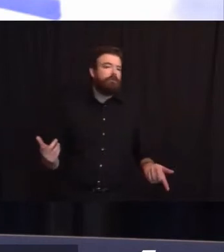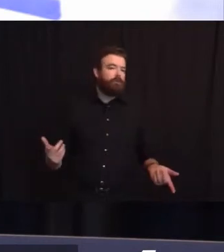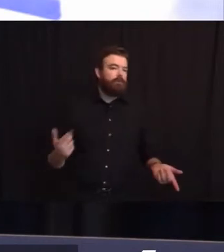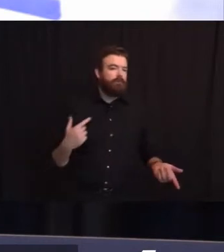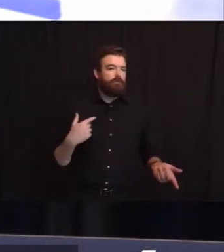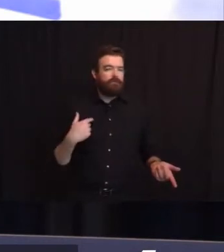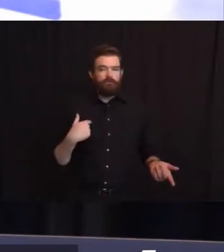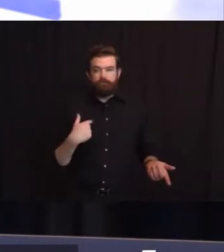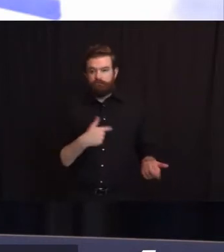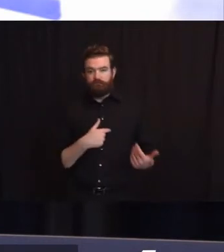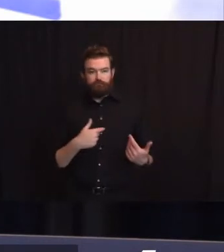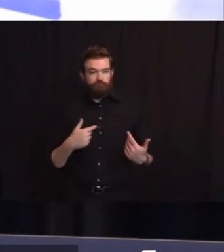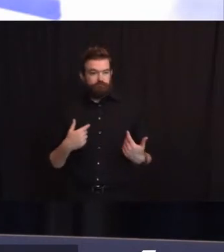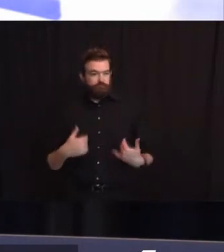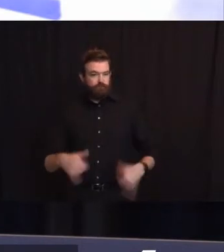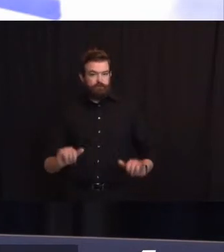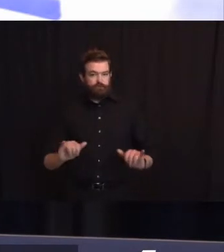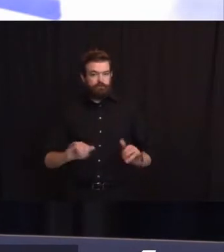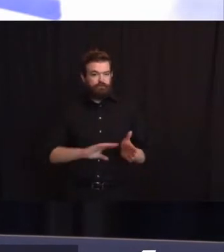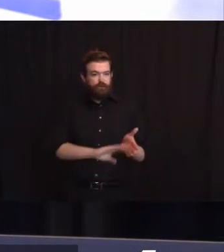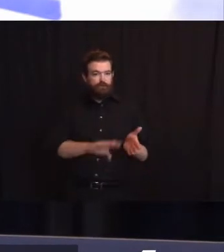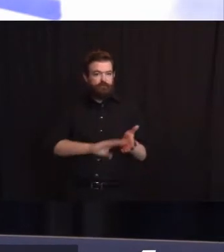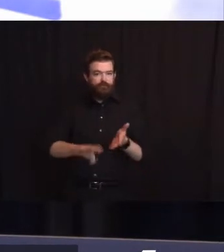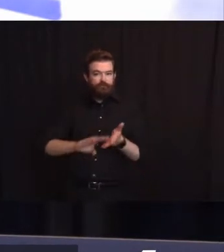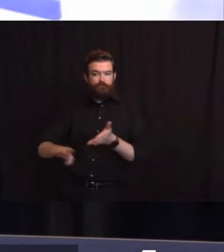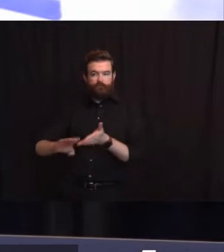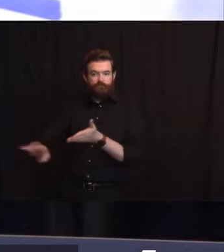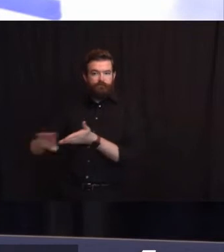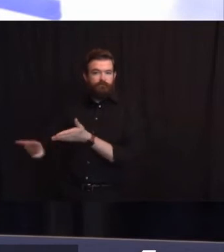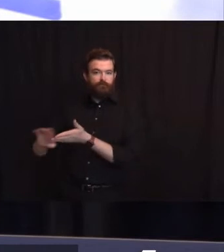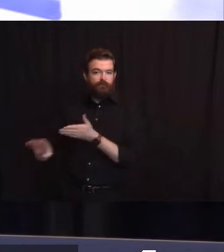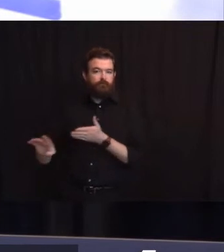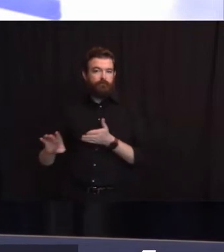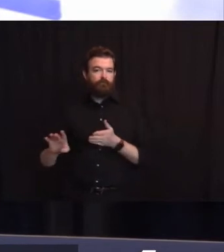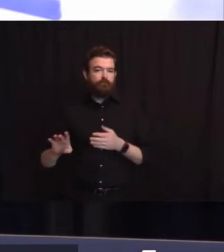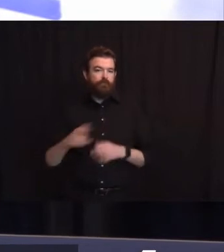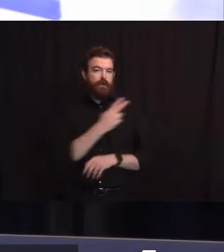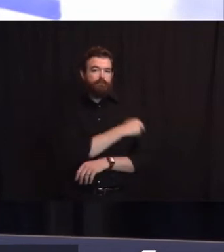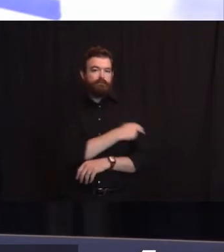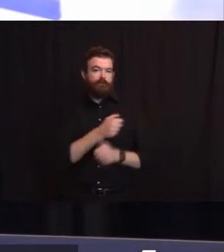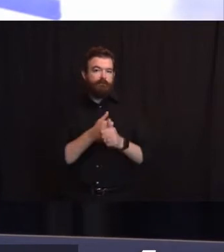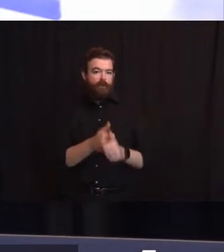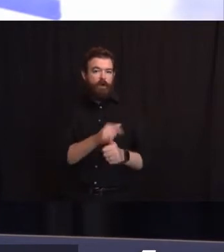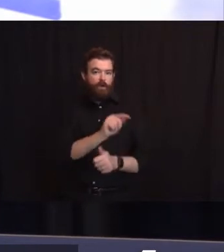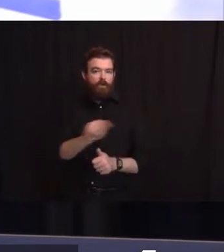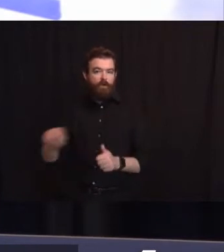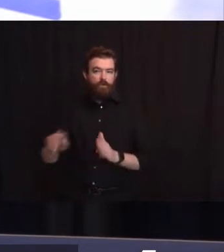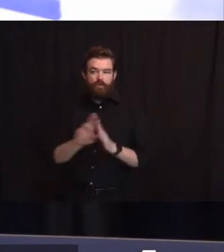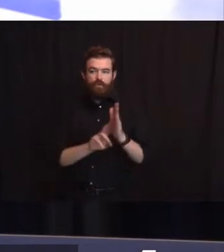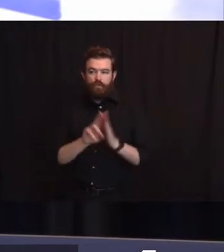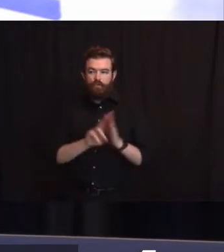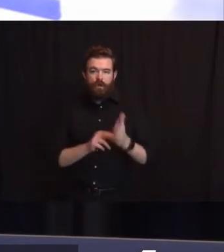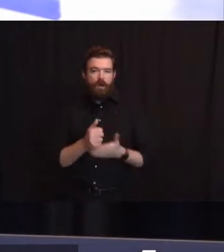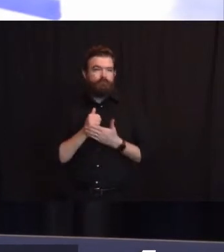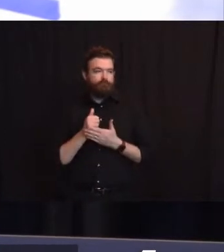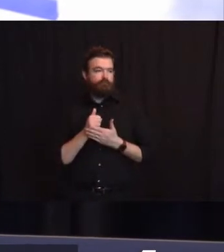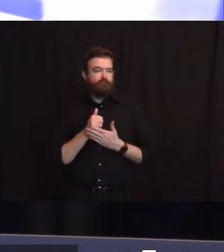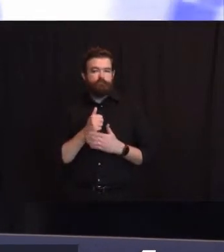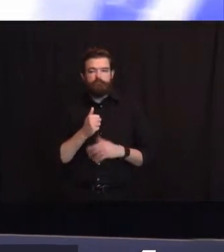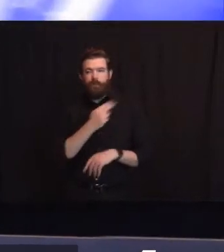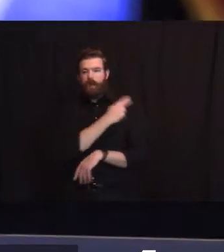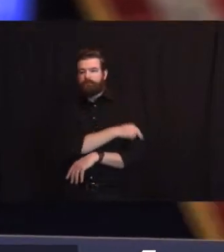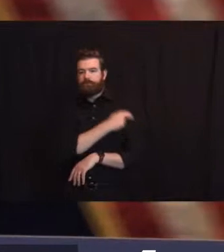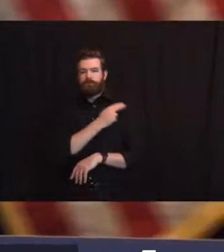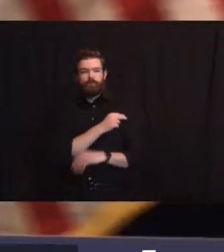be nimble and agile as we follow this virus around. I don't think every state